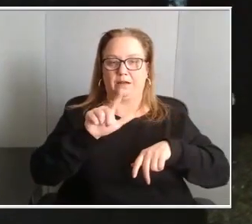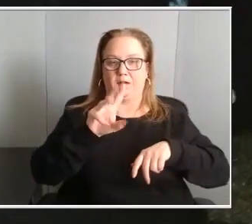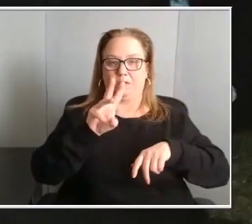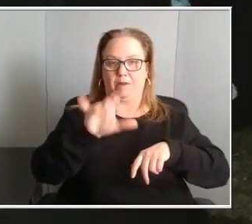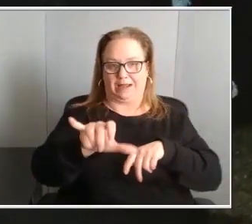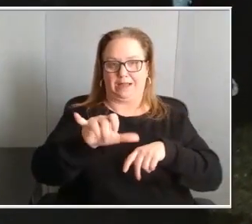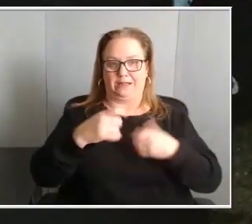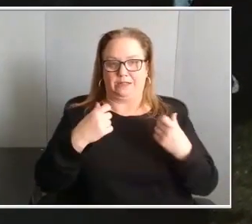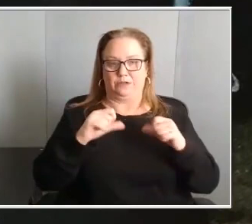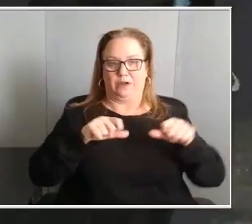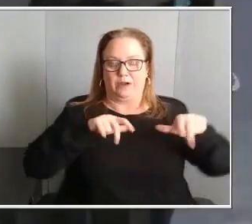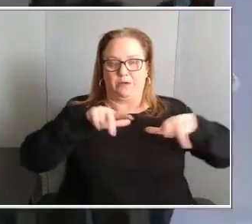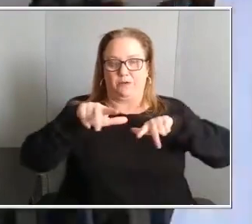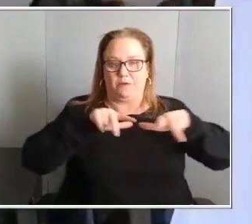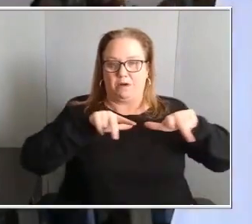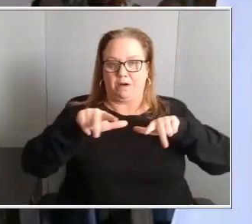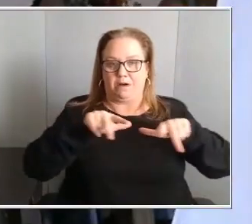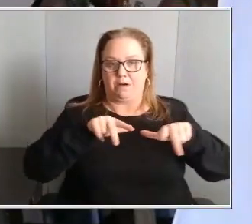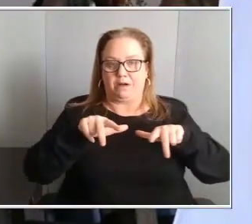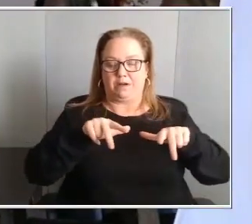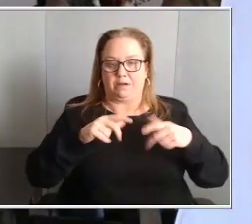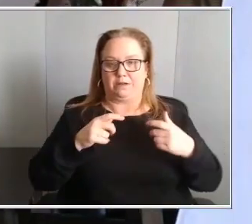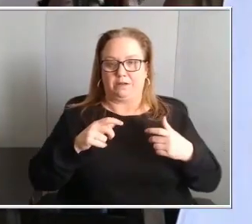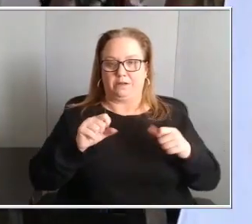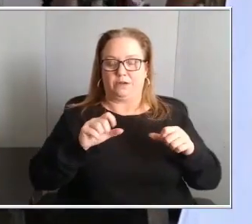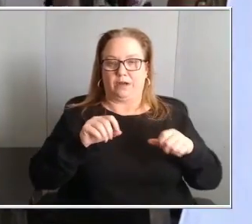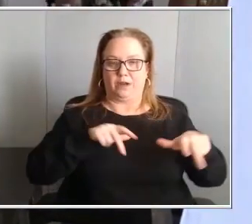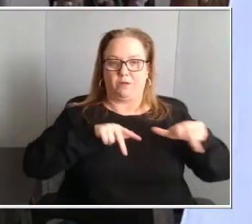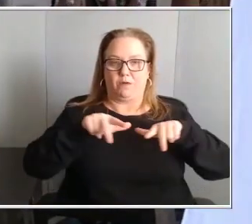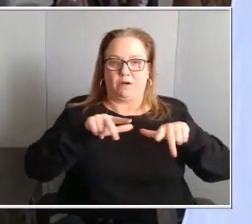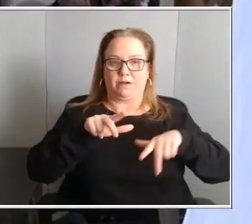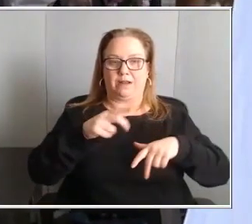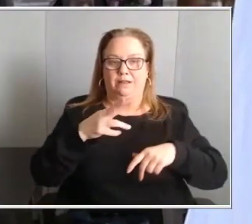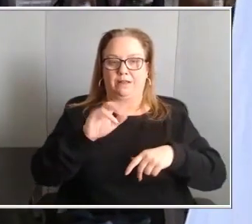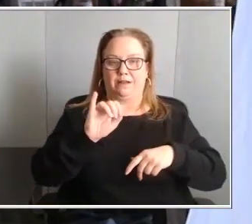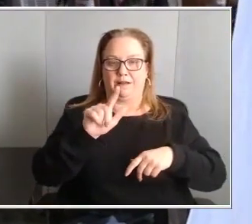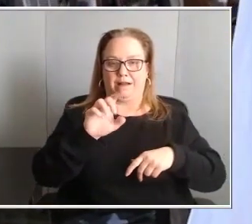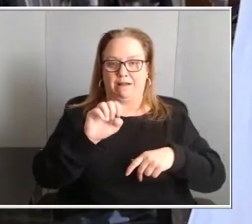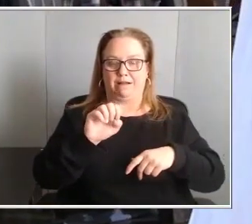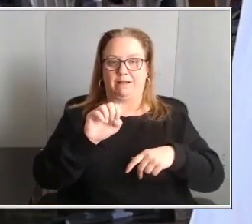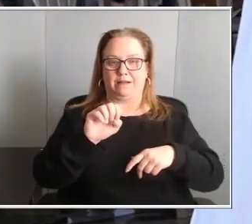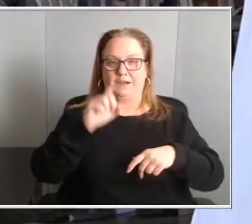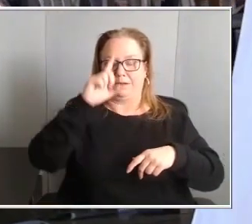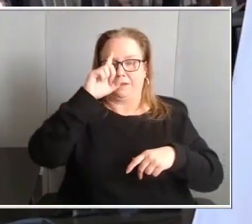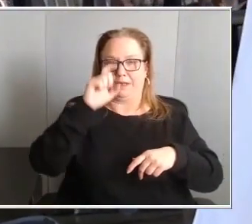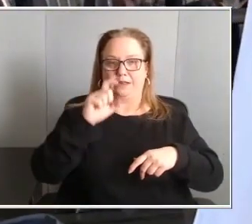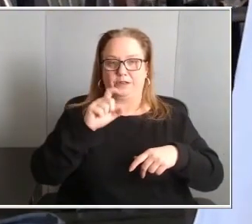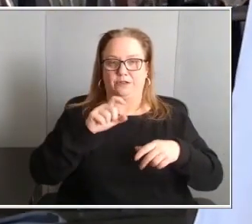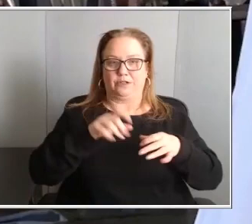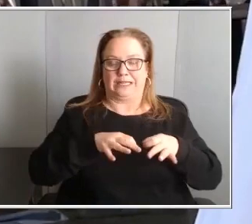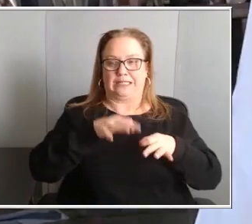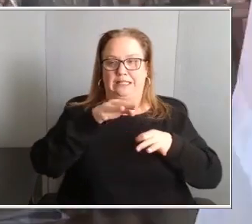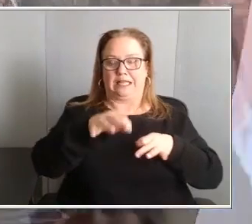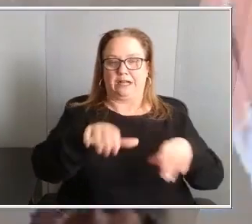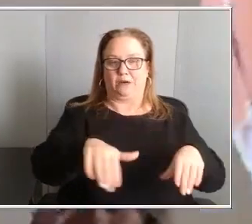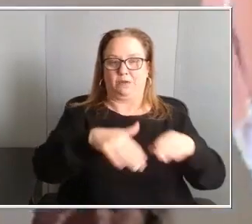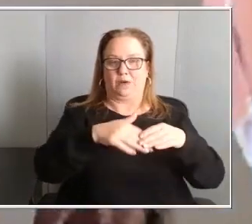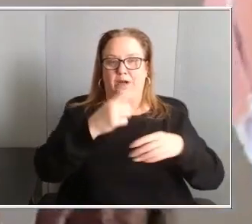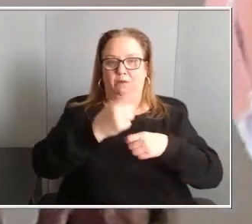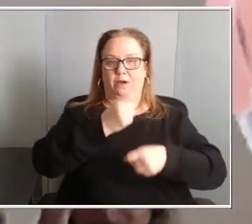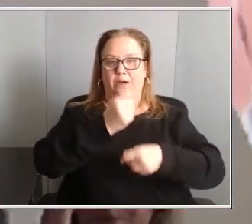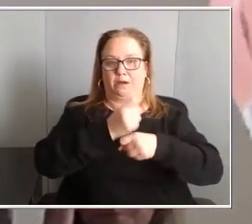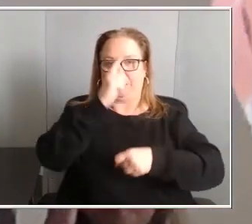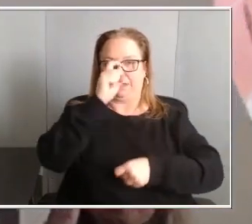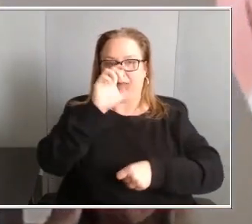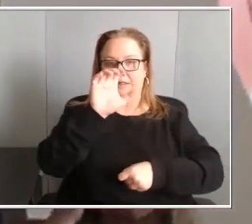try to walk, was so I could walk her down the aisle, because she had delayed her wedding a year because